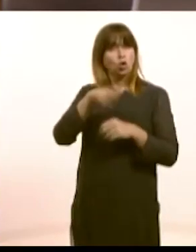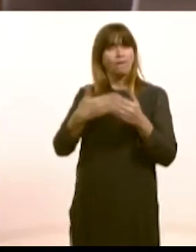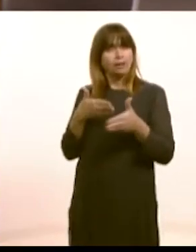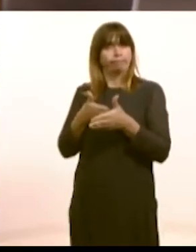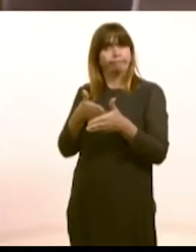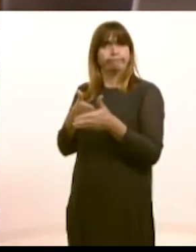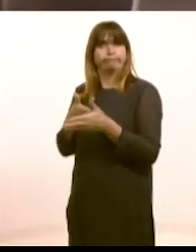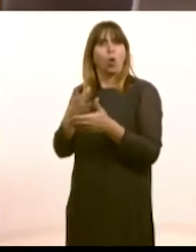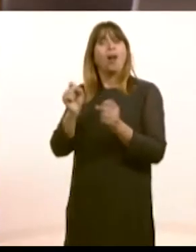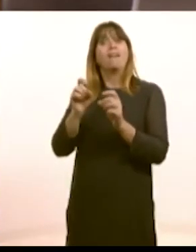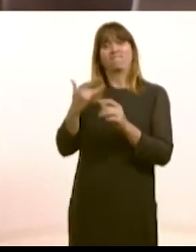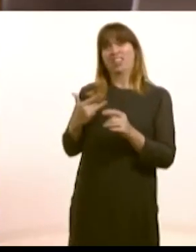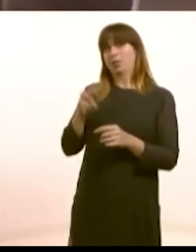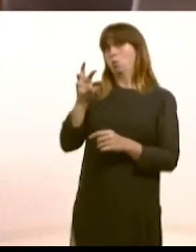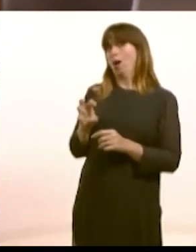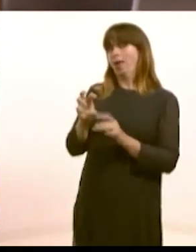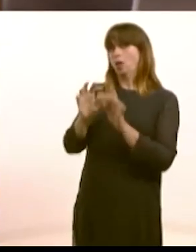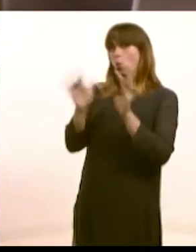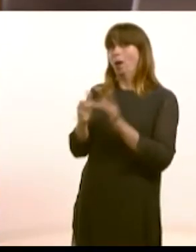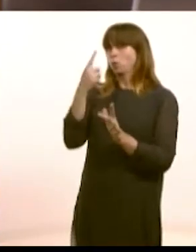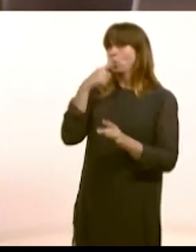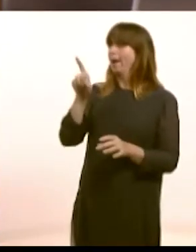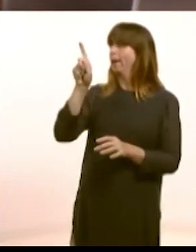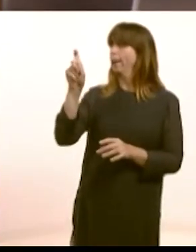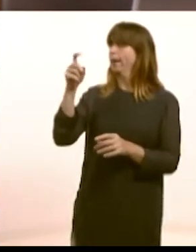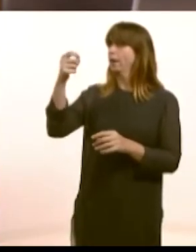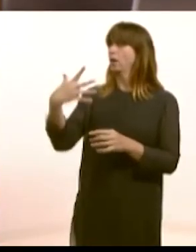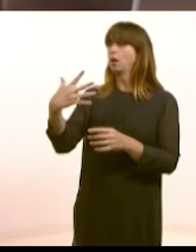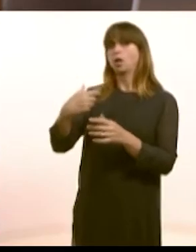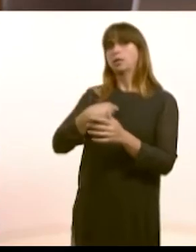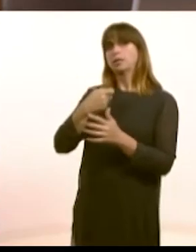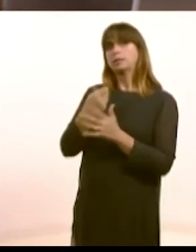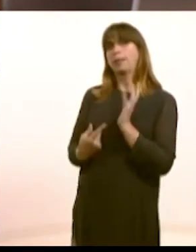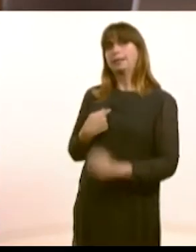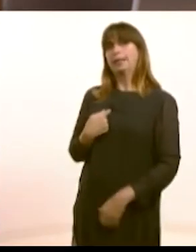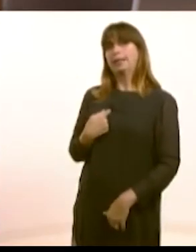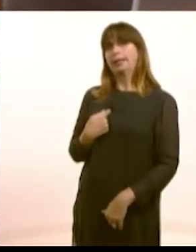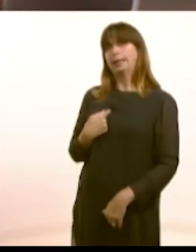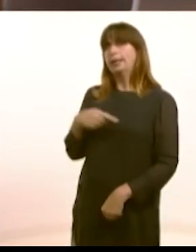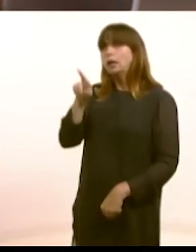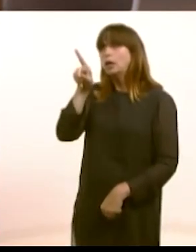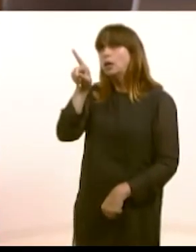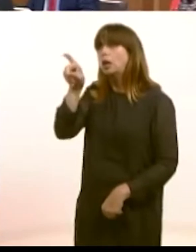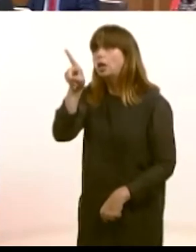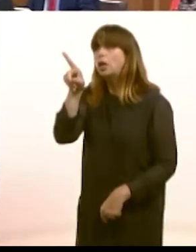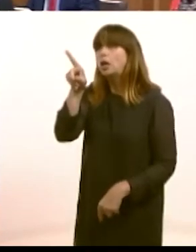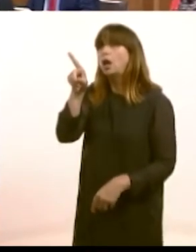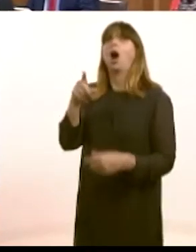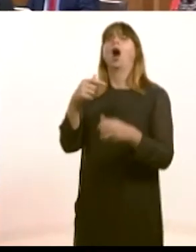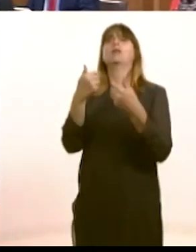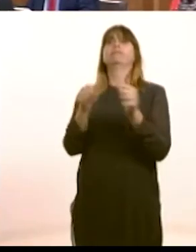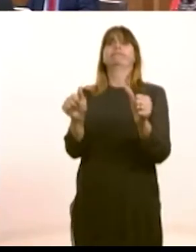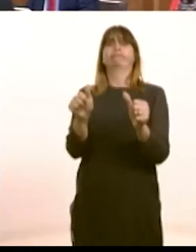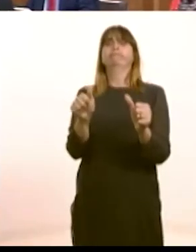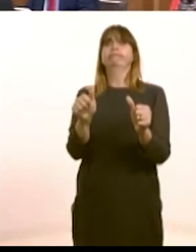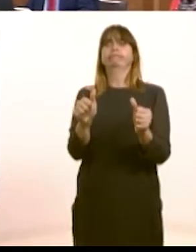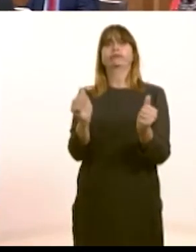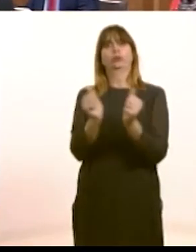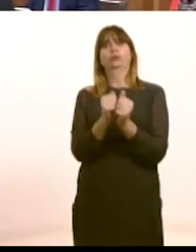Visit Wales website does include a filter for the provision of disabled visitors to allow visitors to search for attractions that